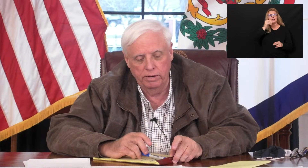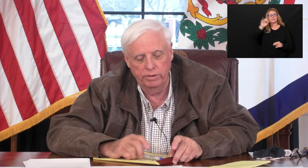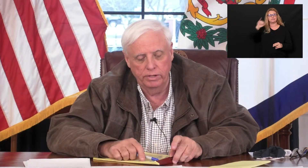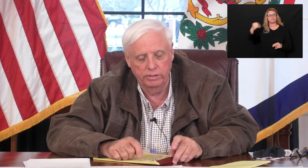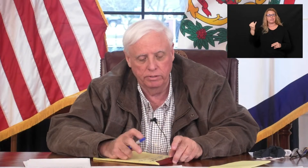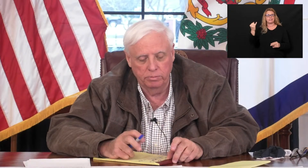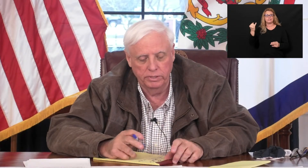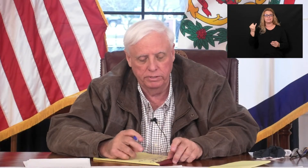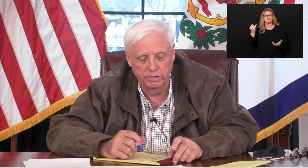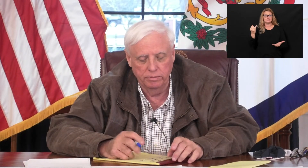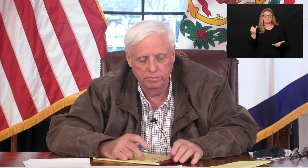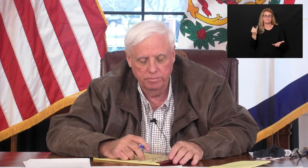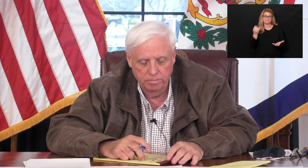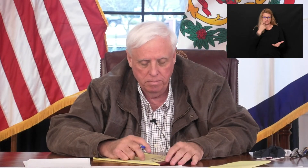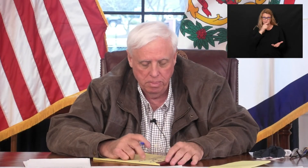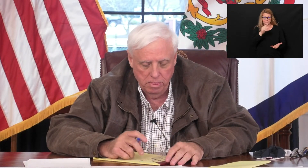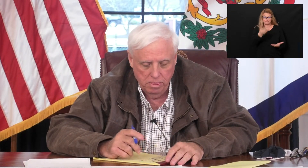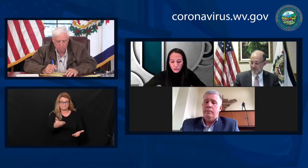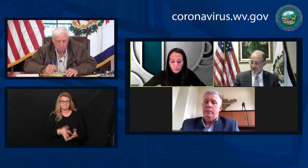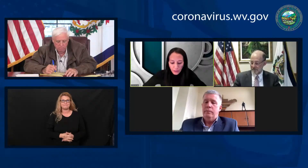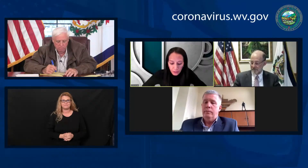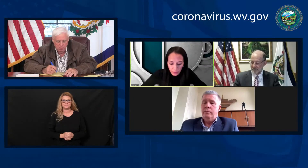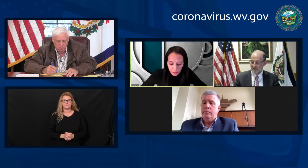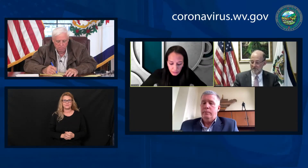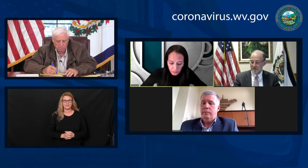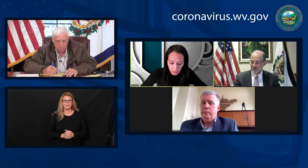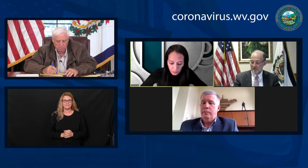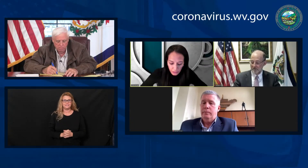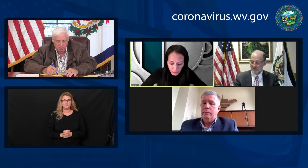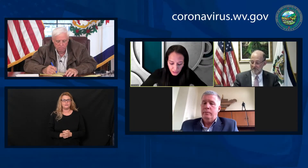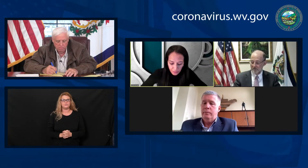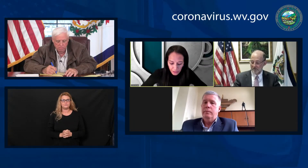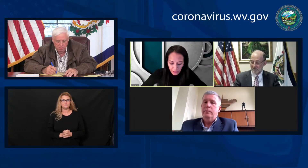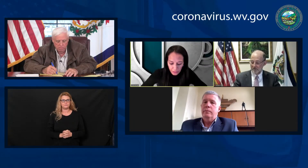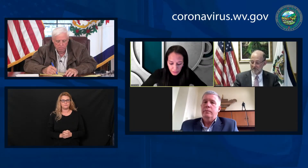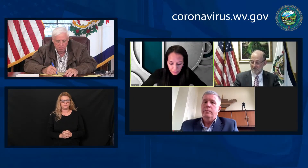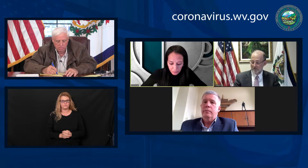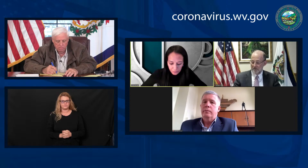and everything. So please do. Sure.